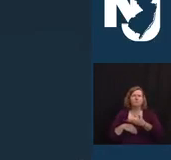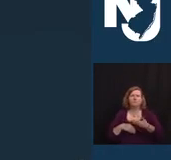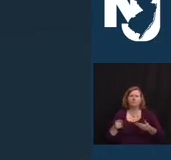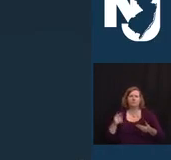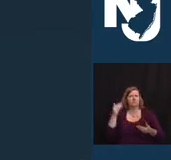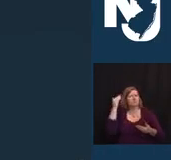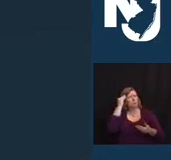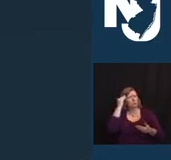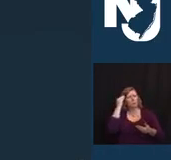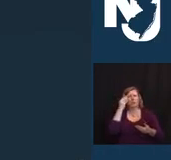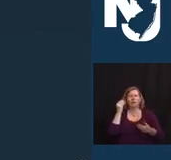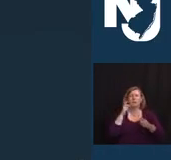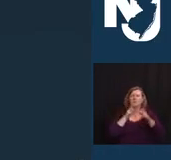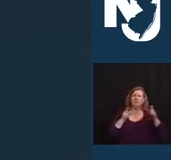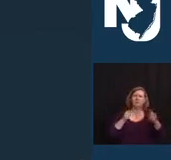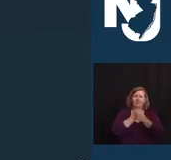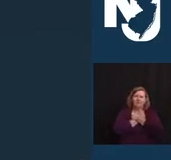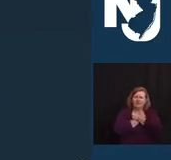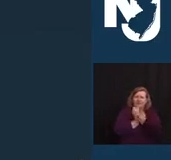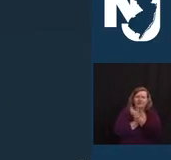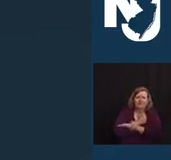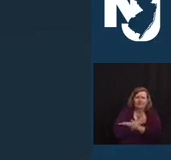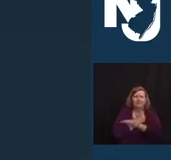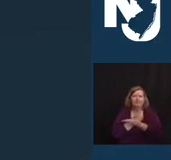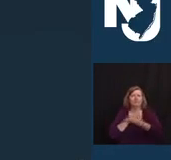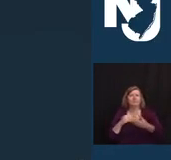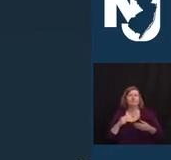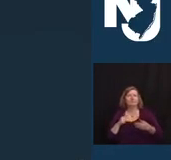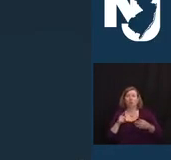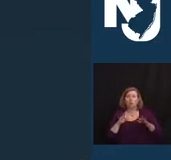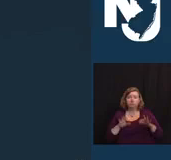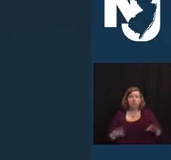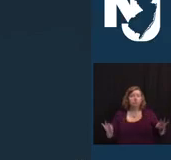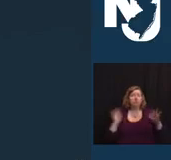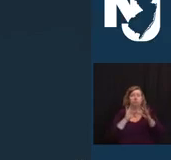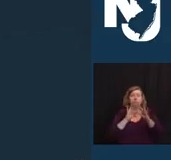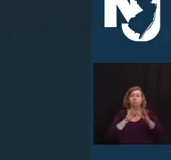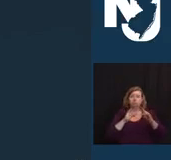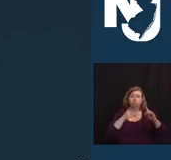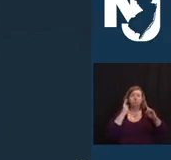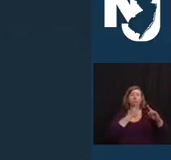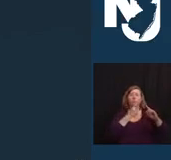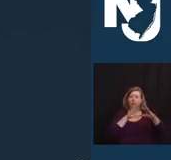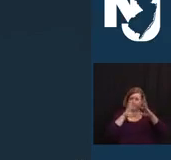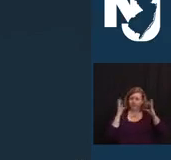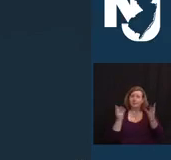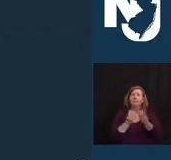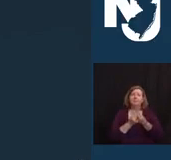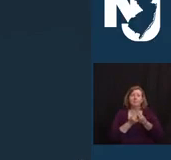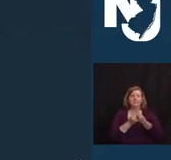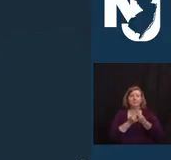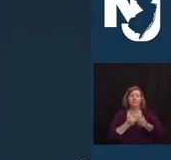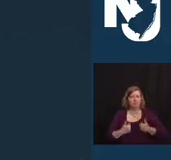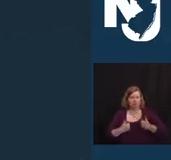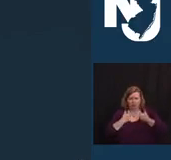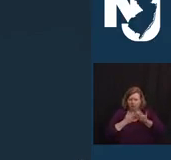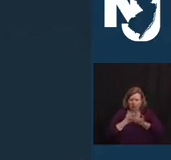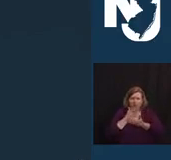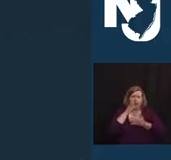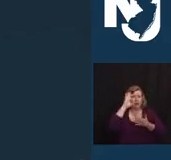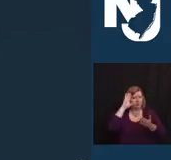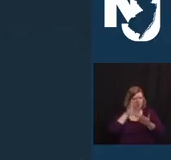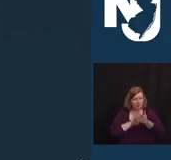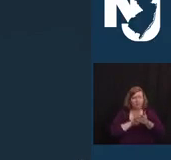many. But behind all of her energy, not surprising from that picture, was her family. She is survived by Jim, her husband, and their